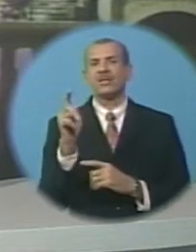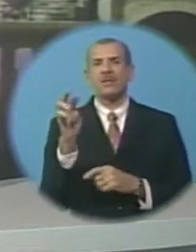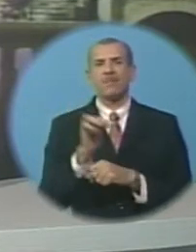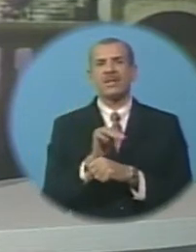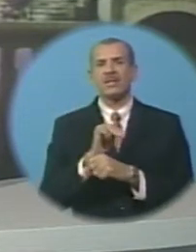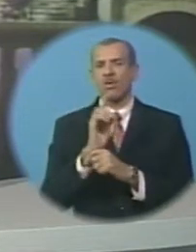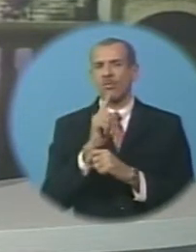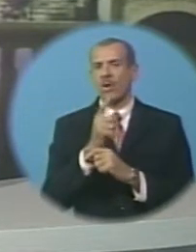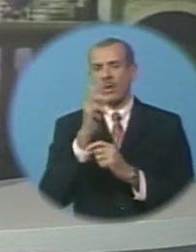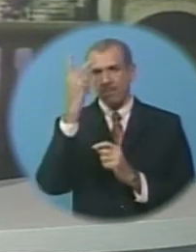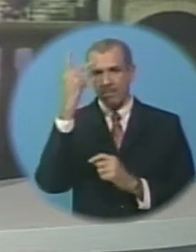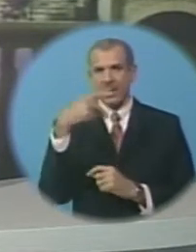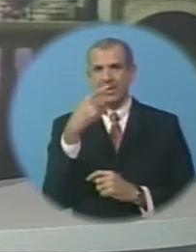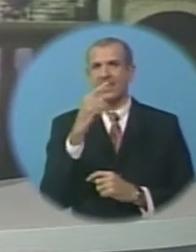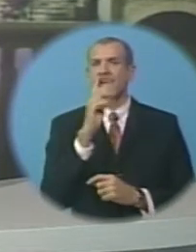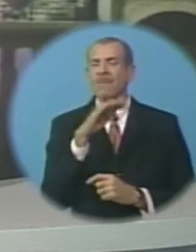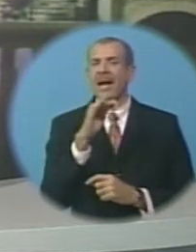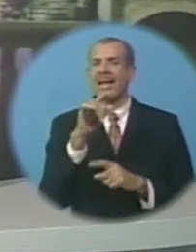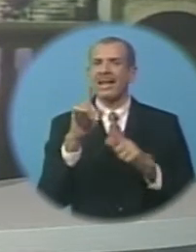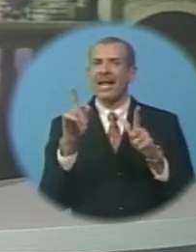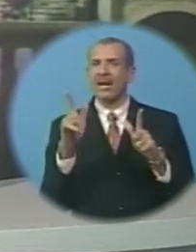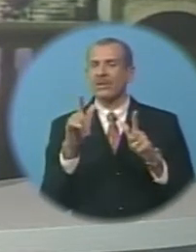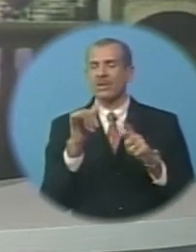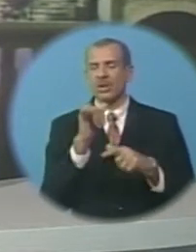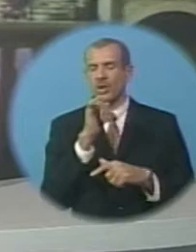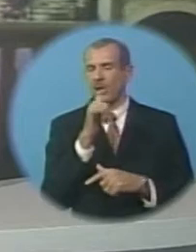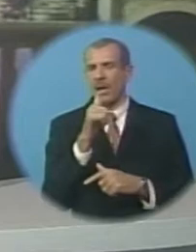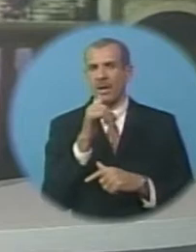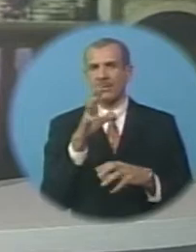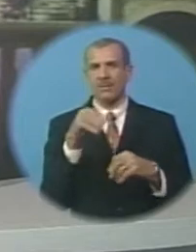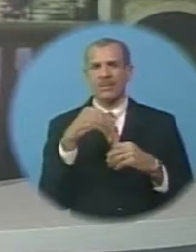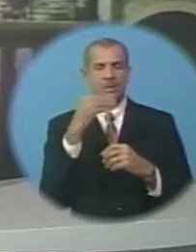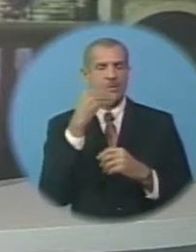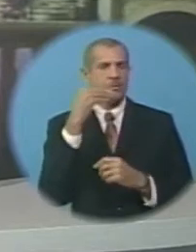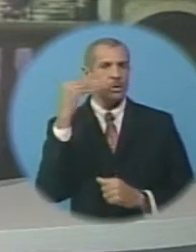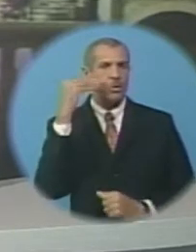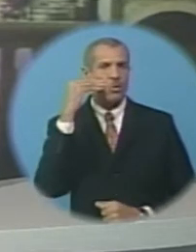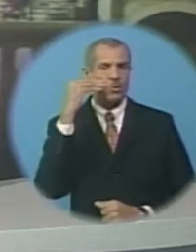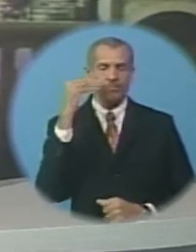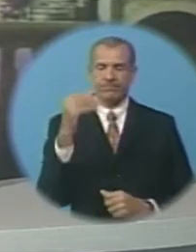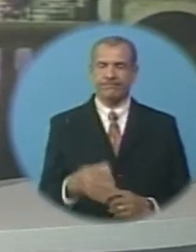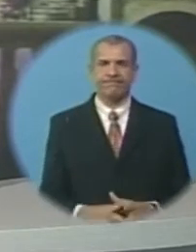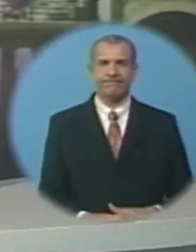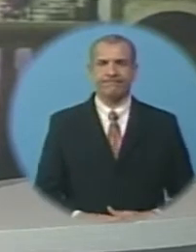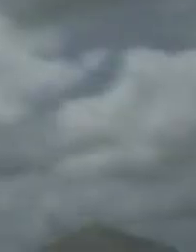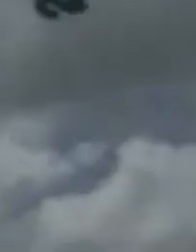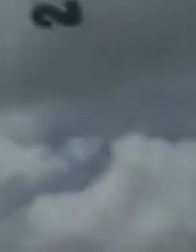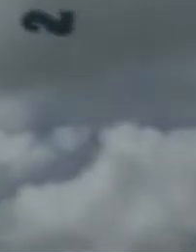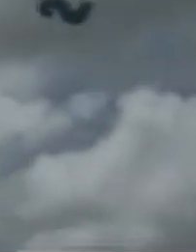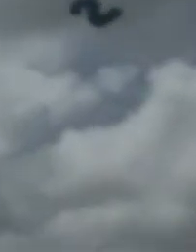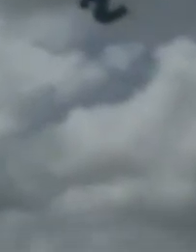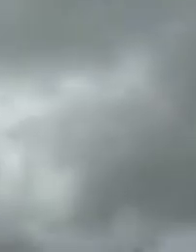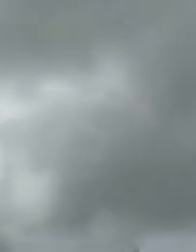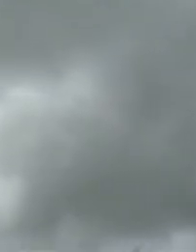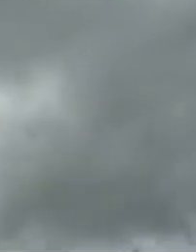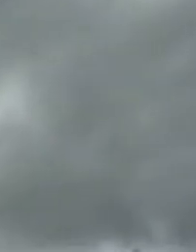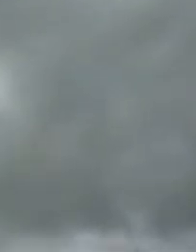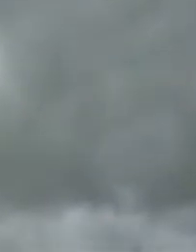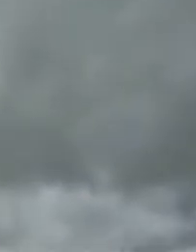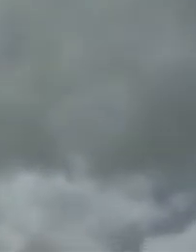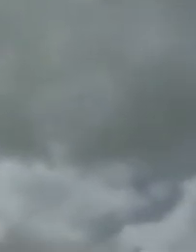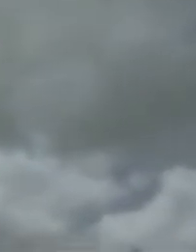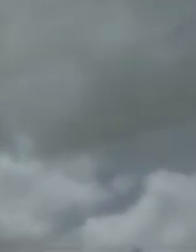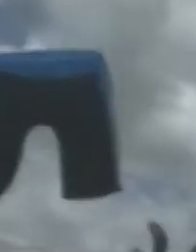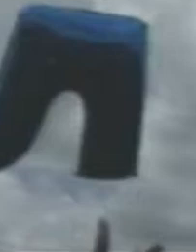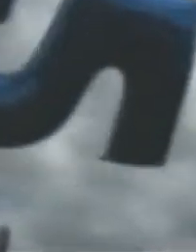warned parents that bad language has no place in the home. There were 1, 2, 3,